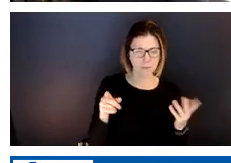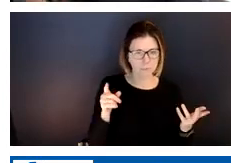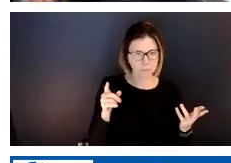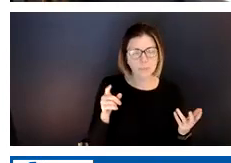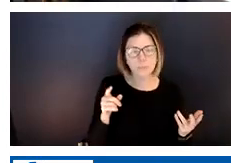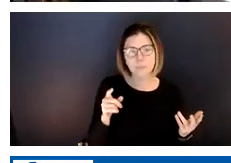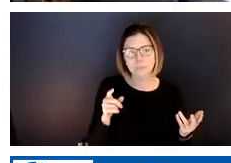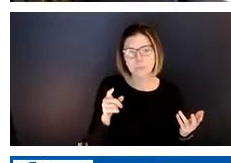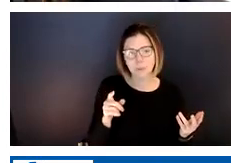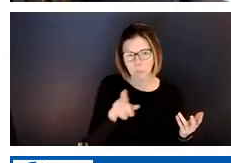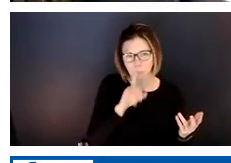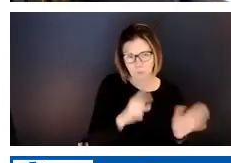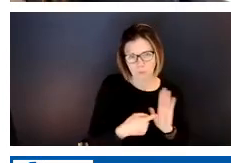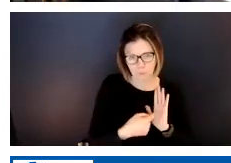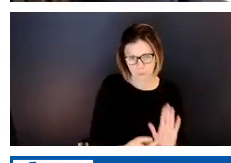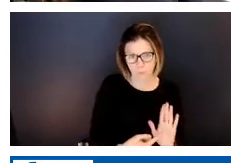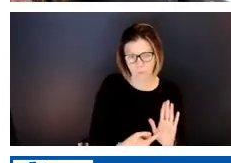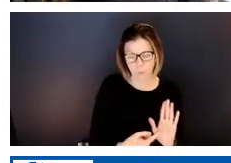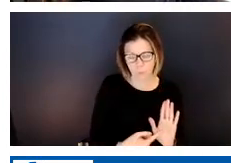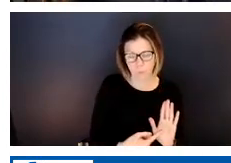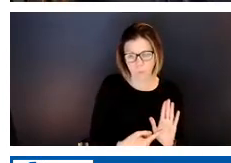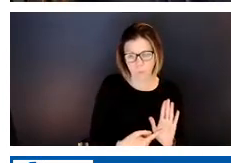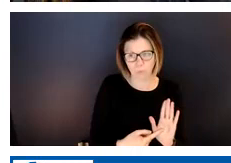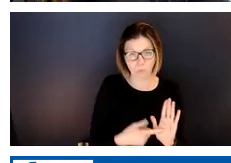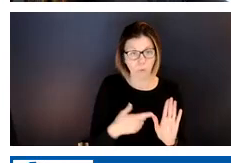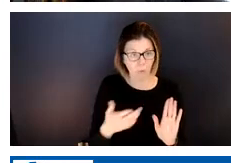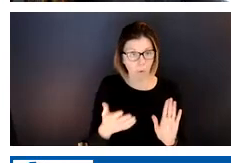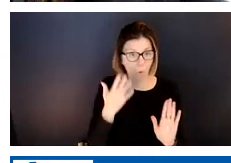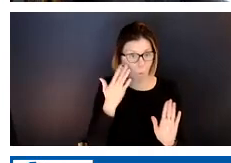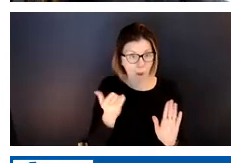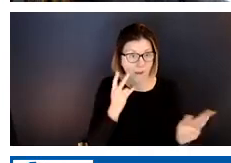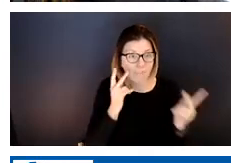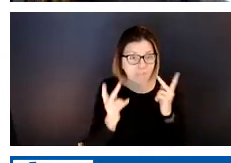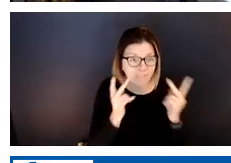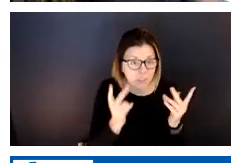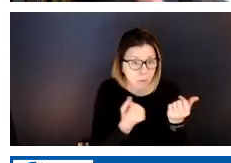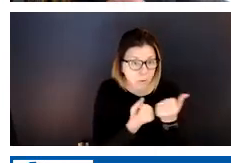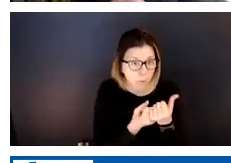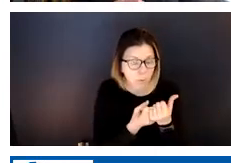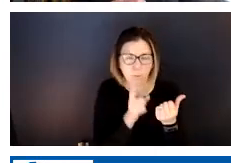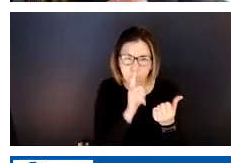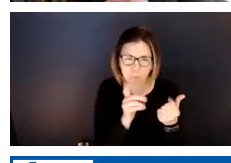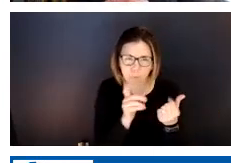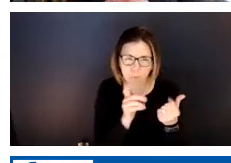really helps to illustrate why visual supports are so important.